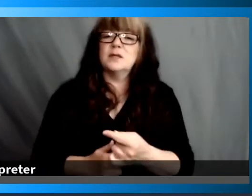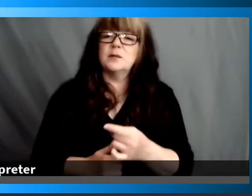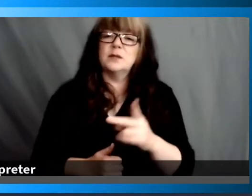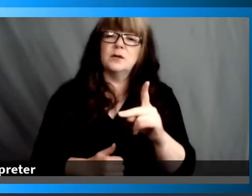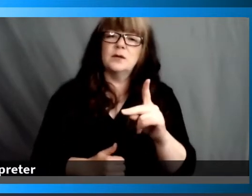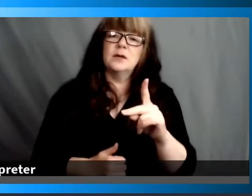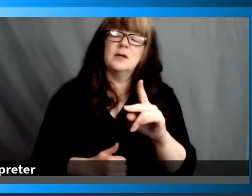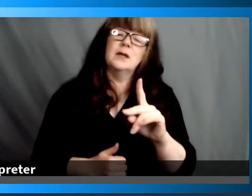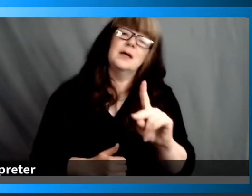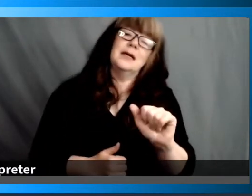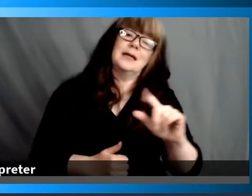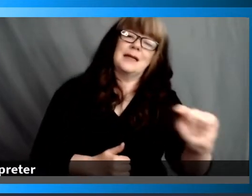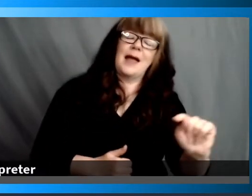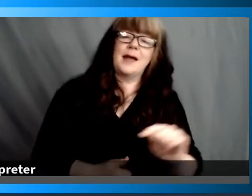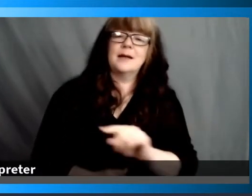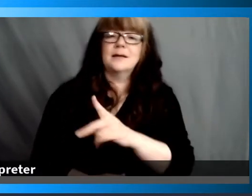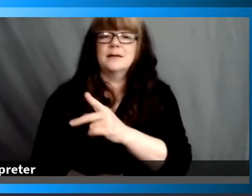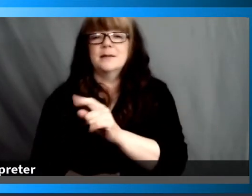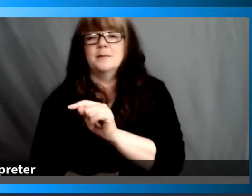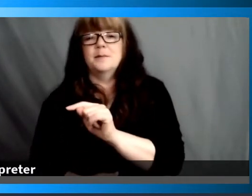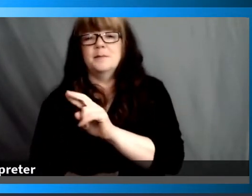Who would you be?